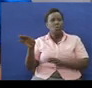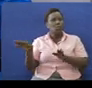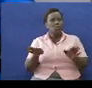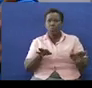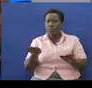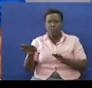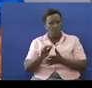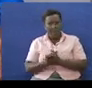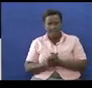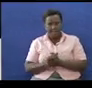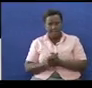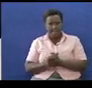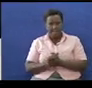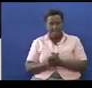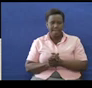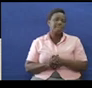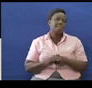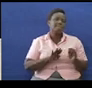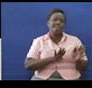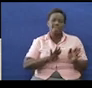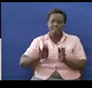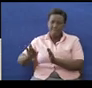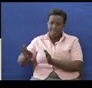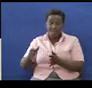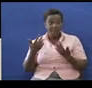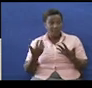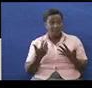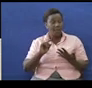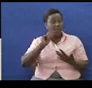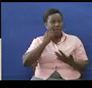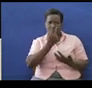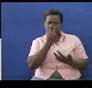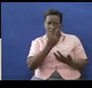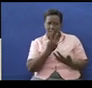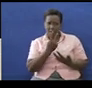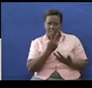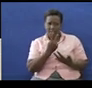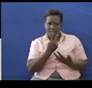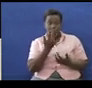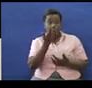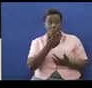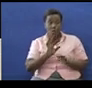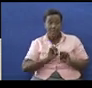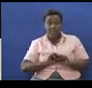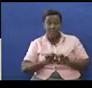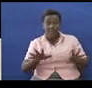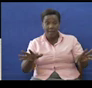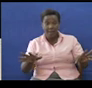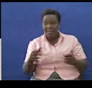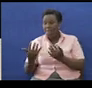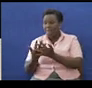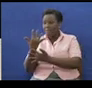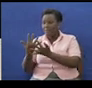are not going to be disturbed. If you have discussed a little bit, let us now try to look at the relationship between